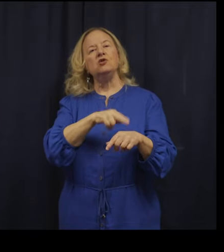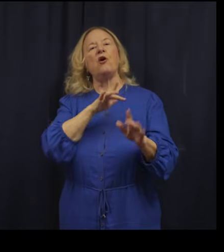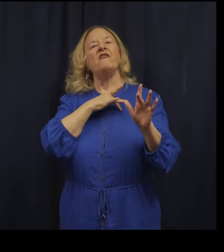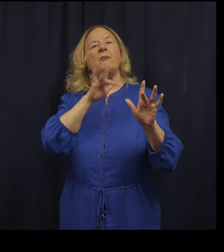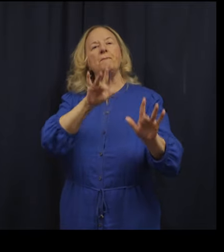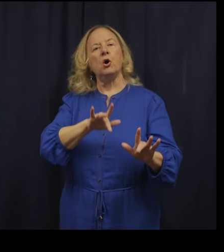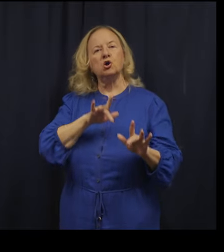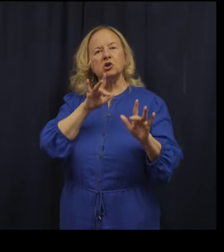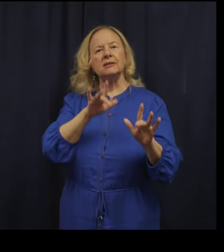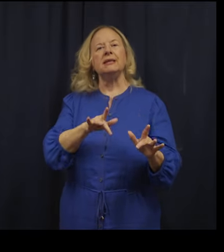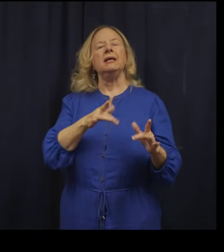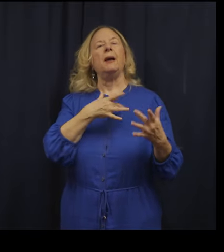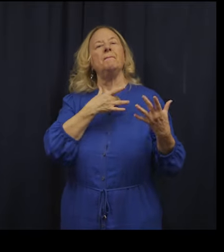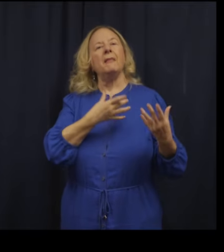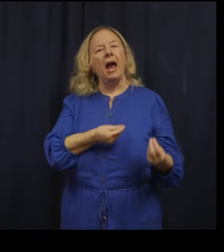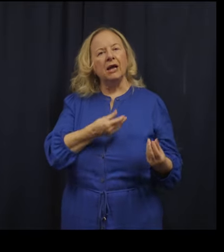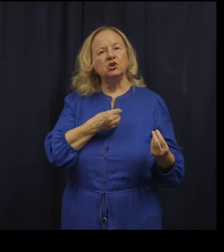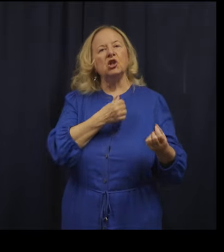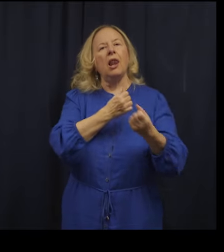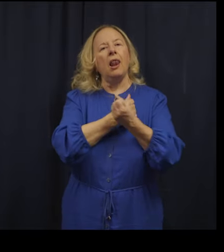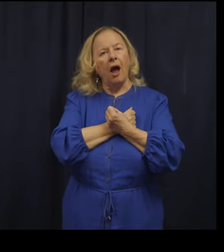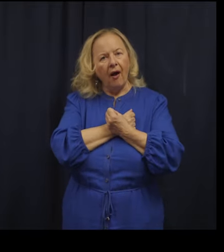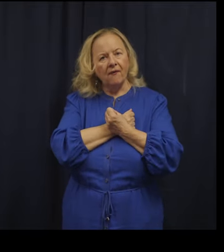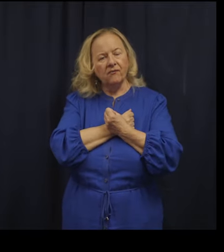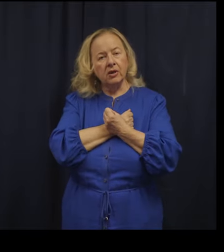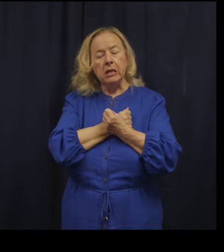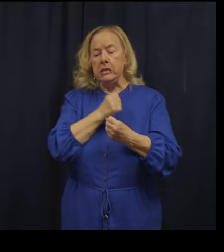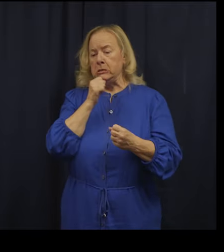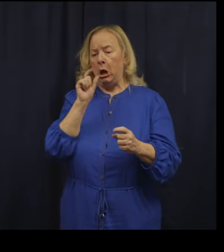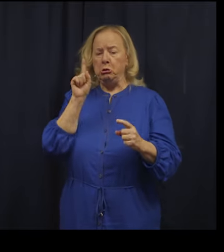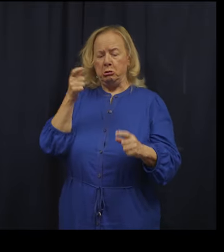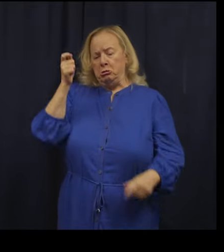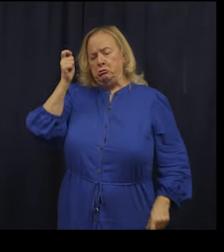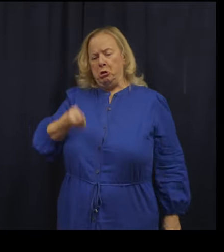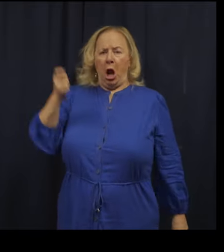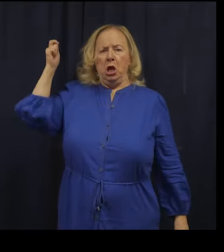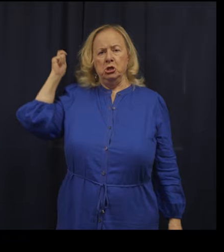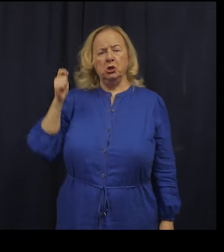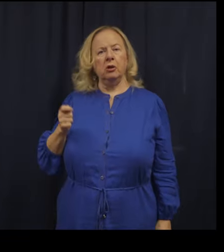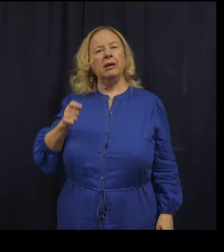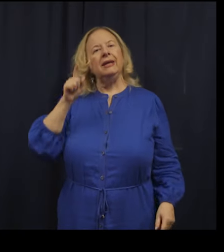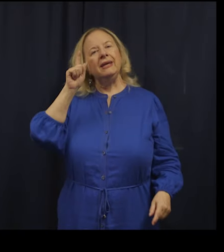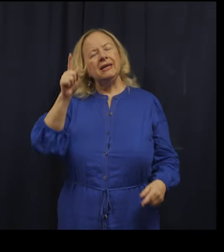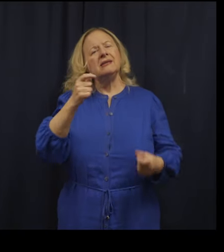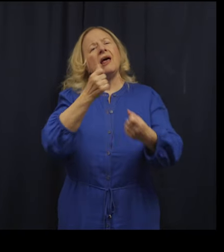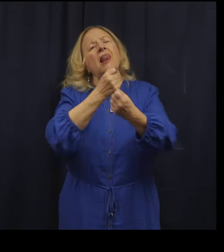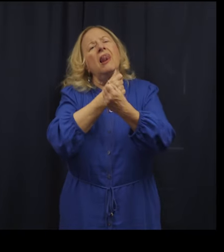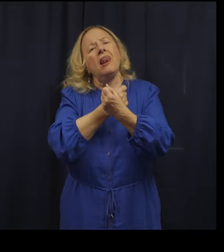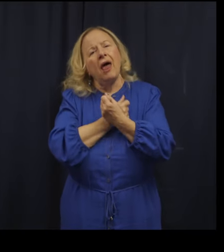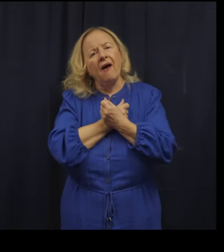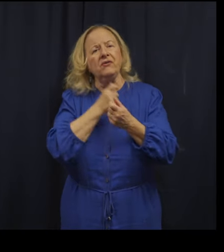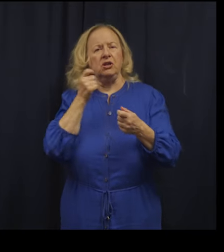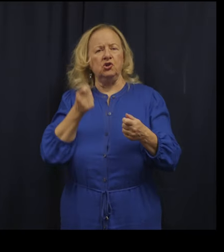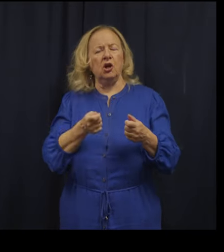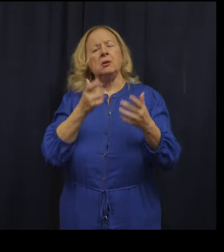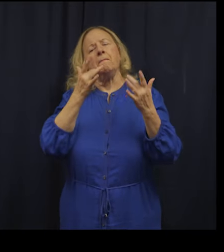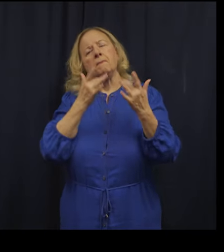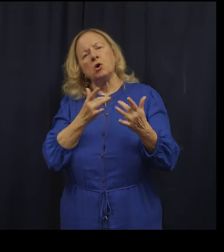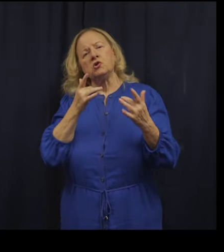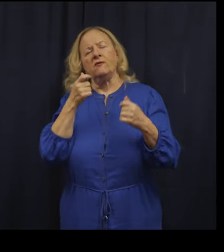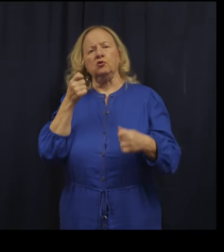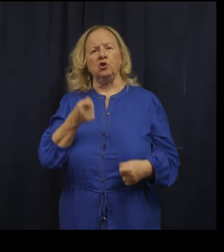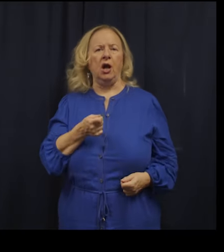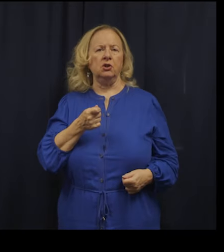mercy, compassion, love. So he's not just the judge, he's the loving judge, the